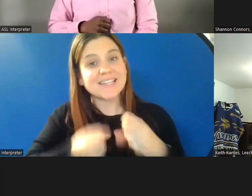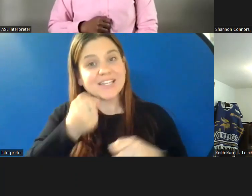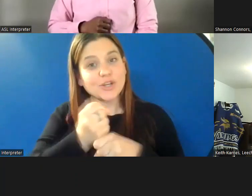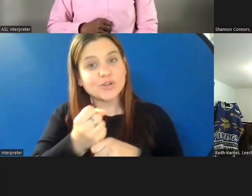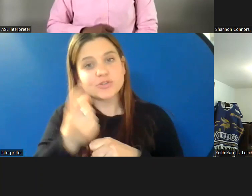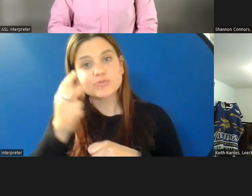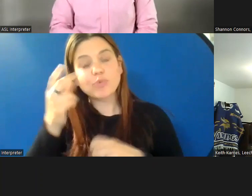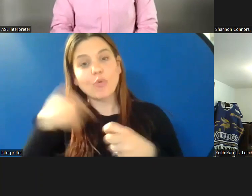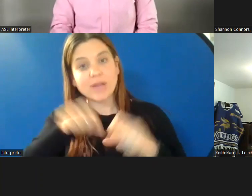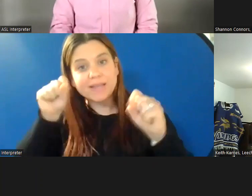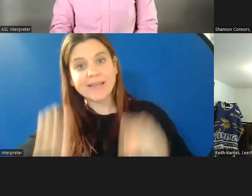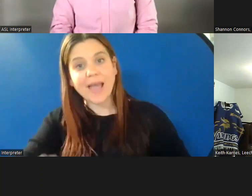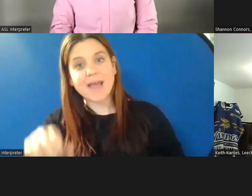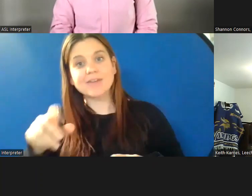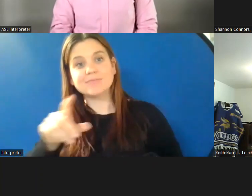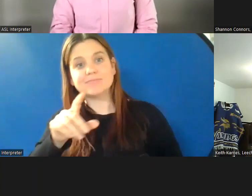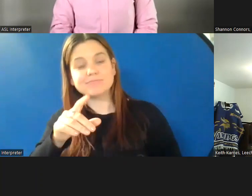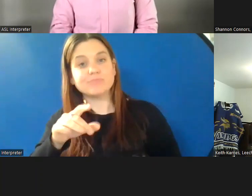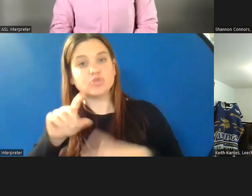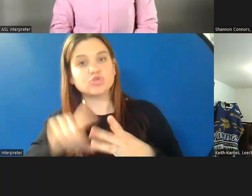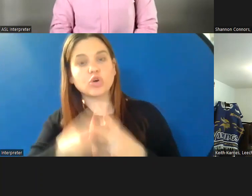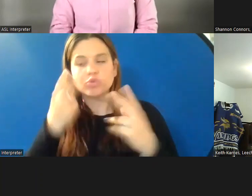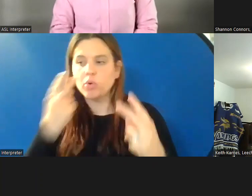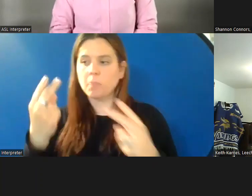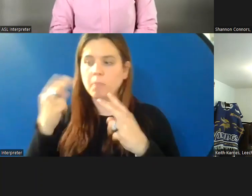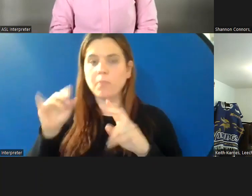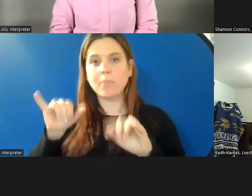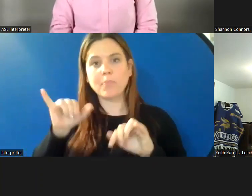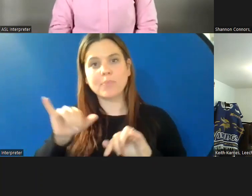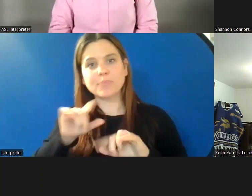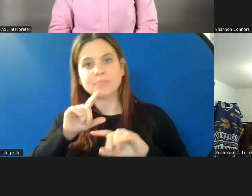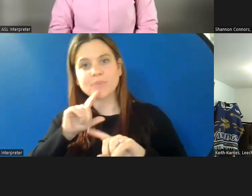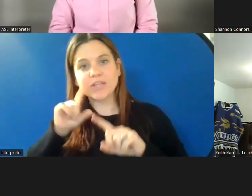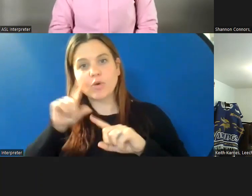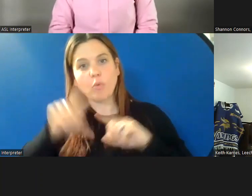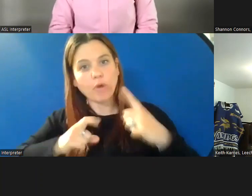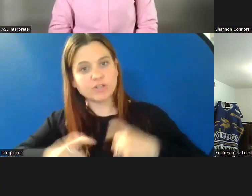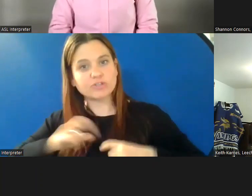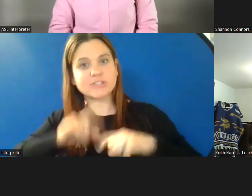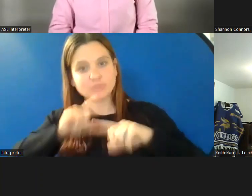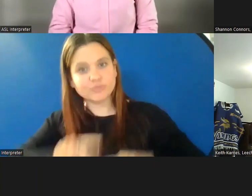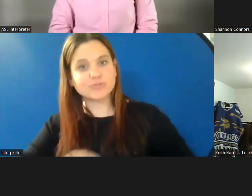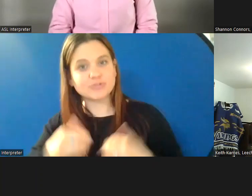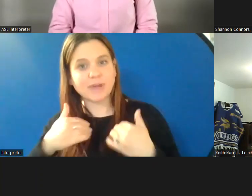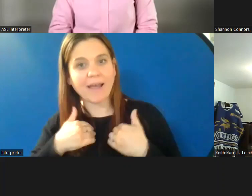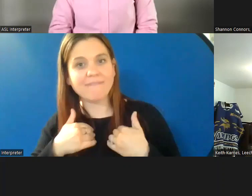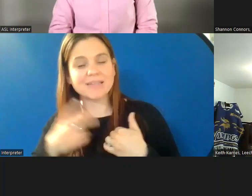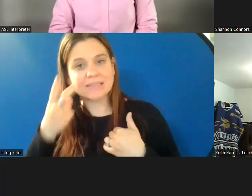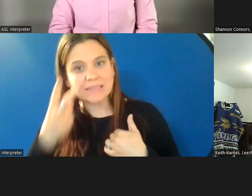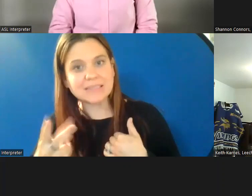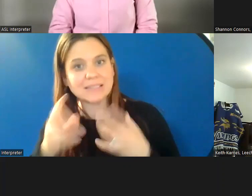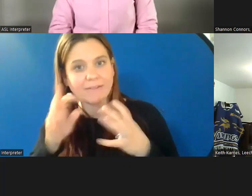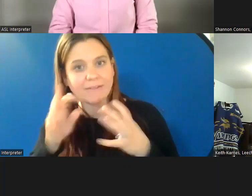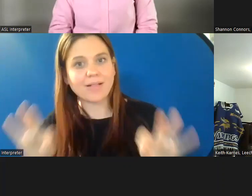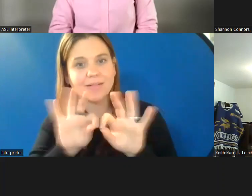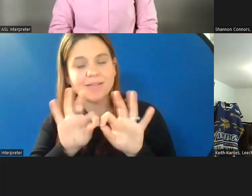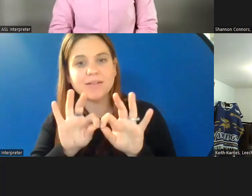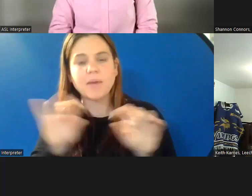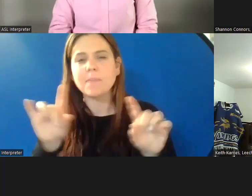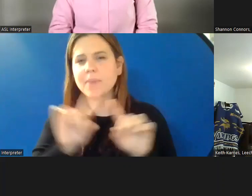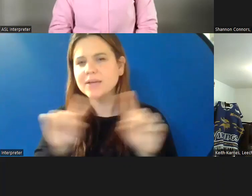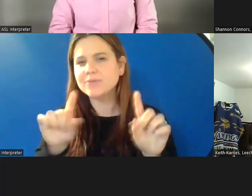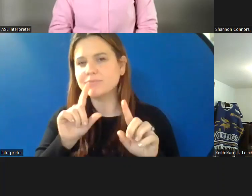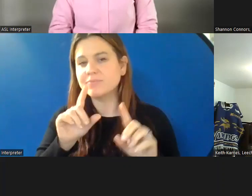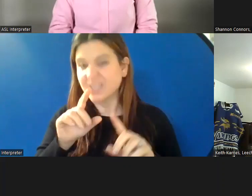those questions. And really, those are the things that we want to evaluate is, you know, does the type of fire